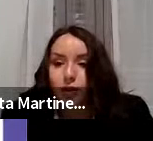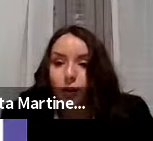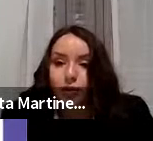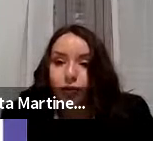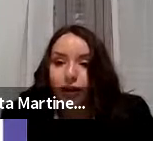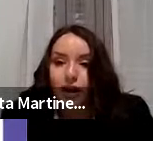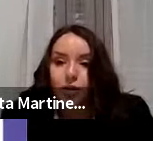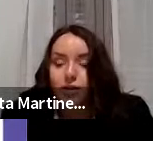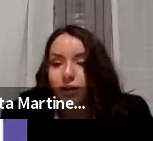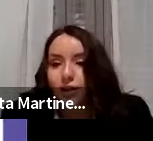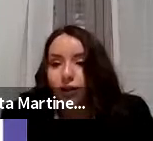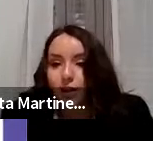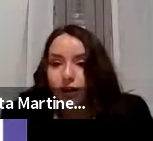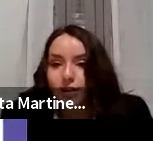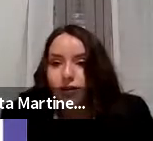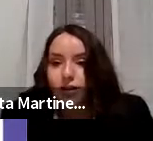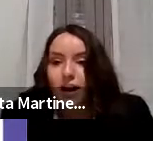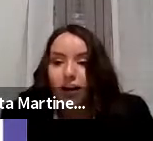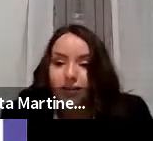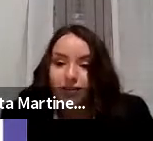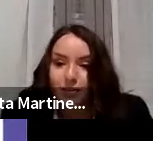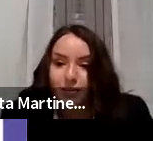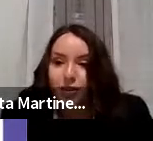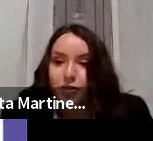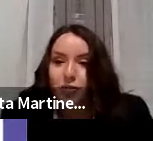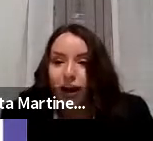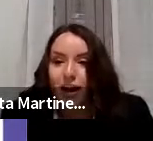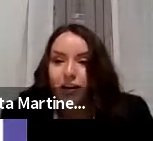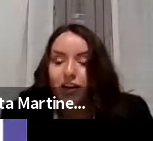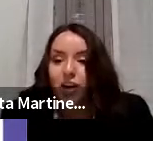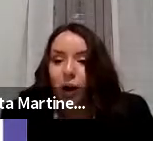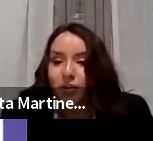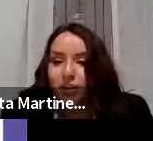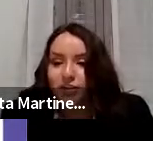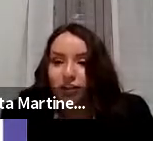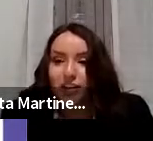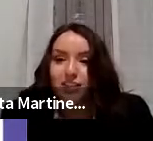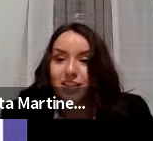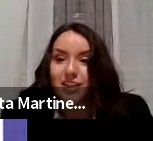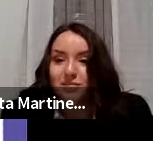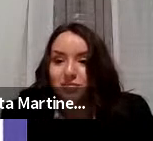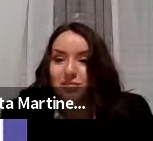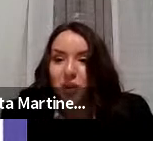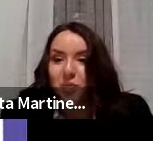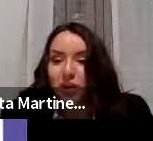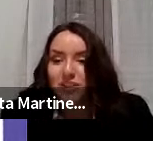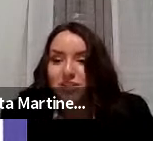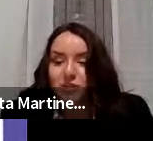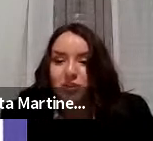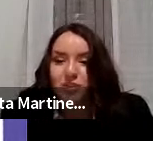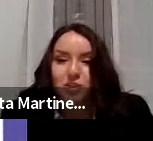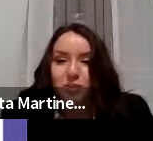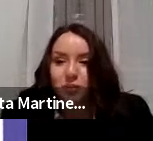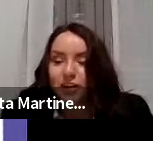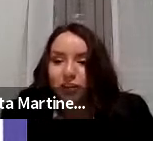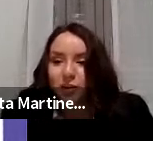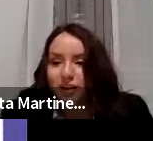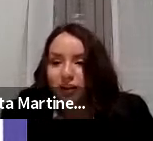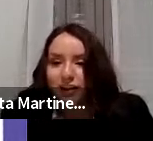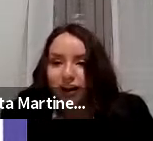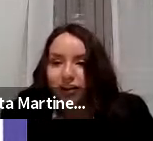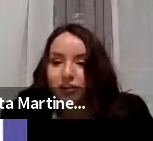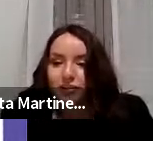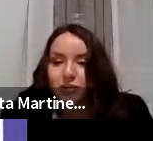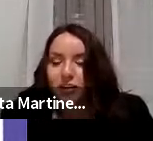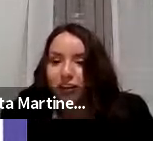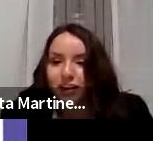they're going through right now. Because I know for us as DECA members, we had competition and we had to do it over Zoom and we had